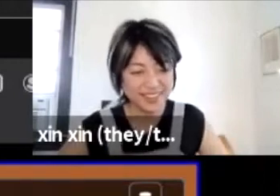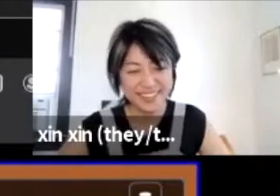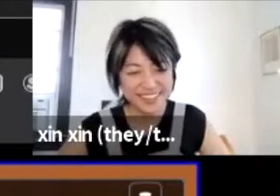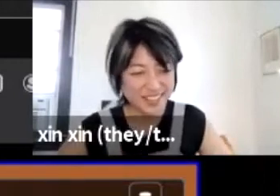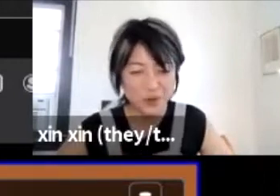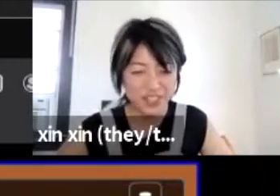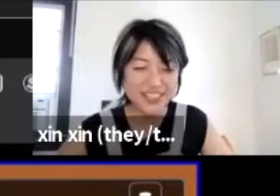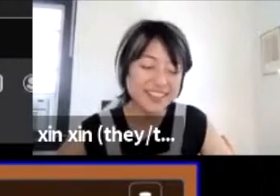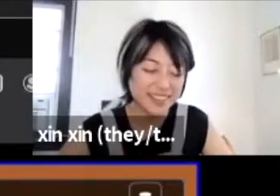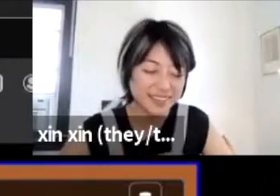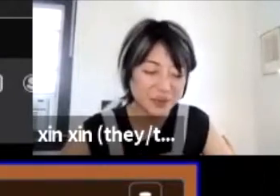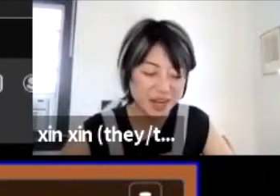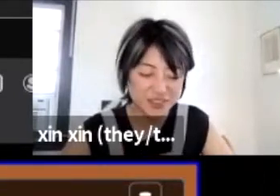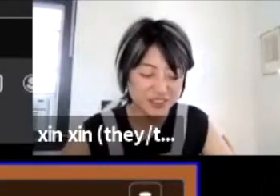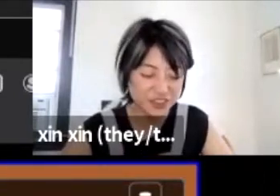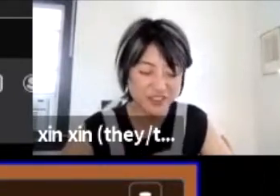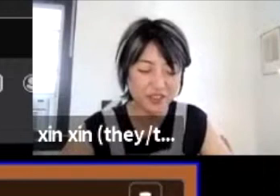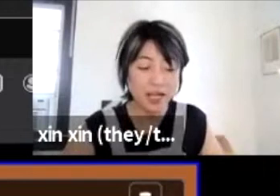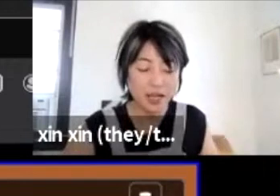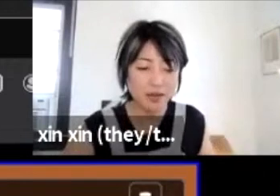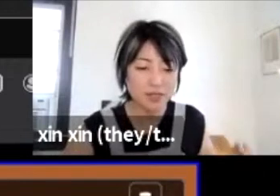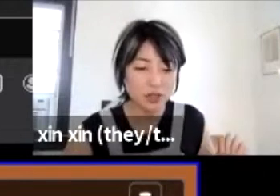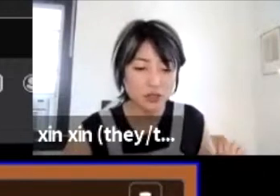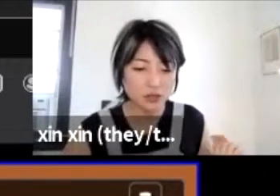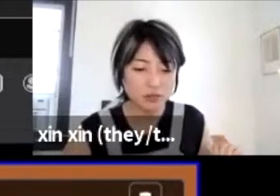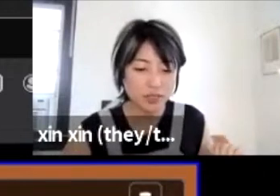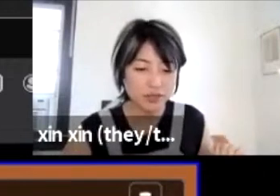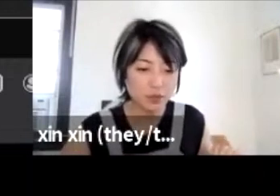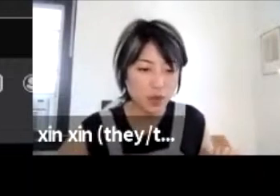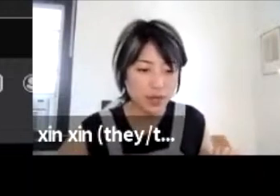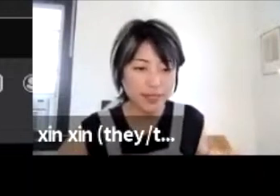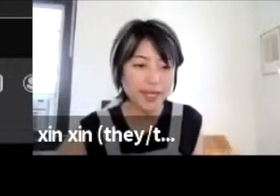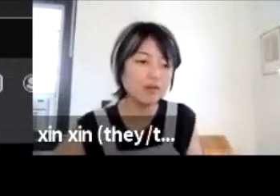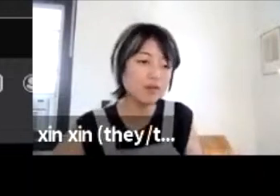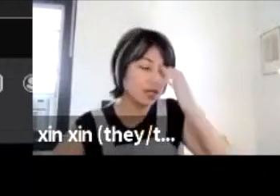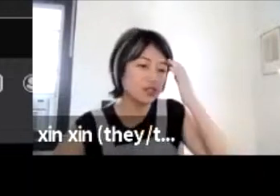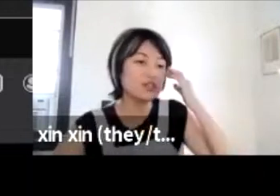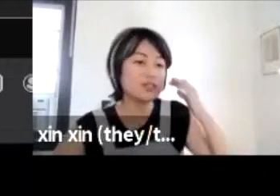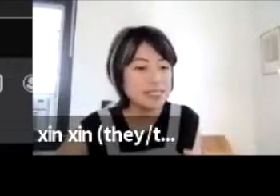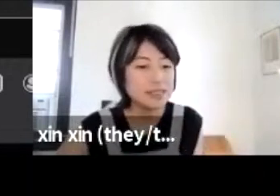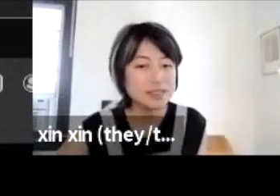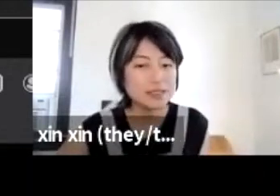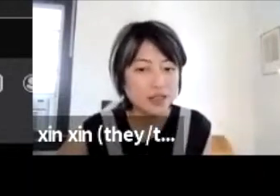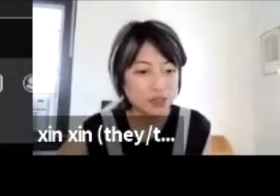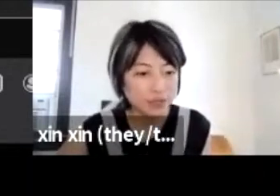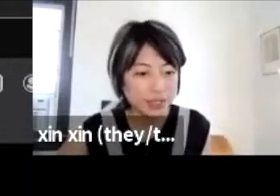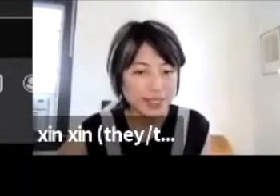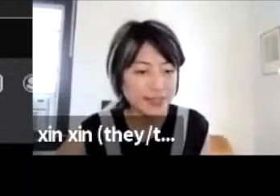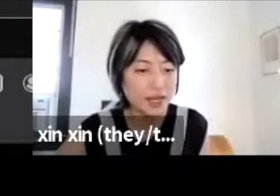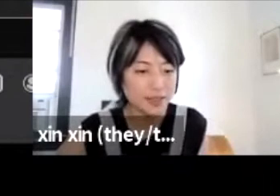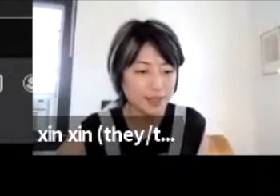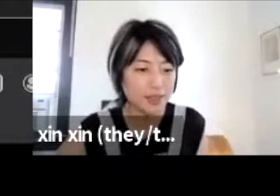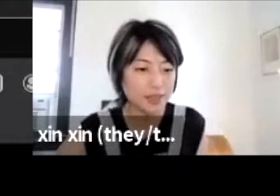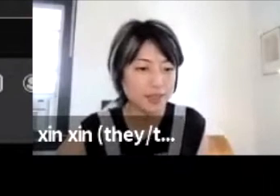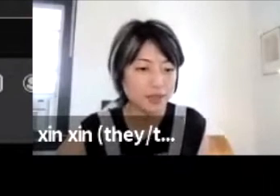on. It's like a quirk that we'll have to figure out. So if you hit Y right now, you should see this screen that